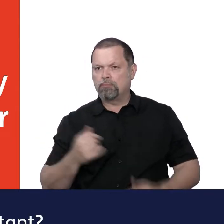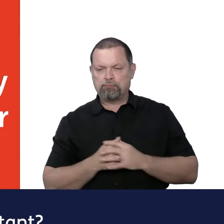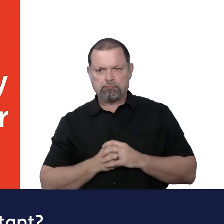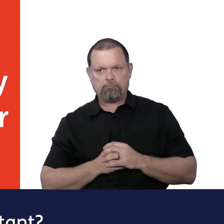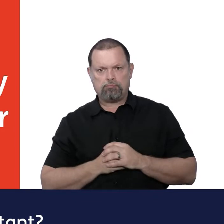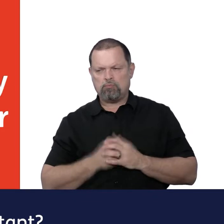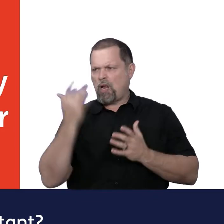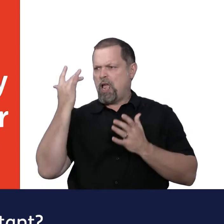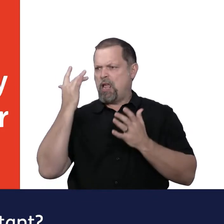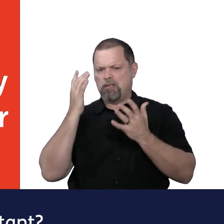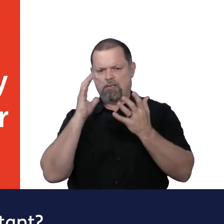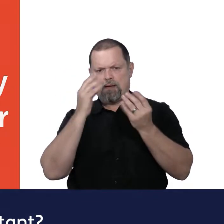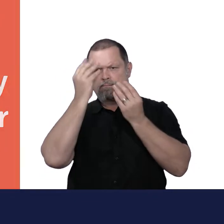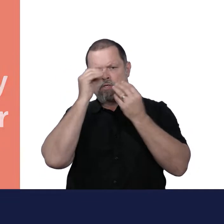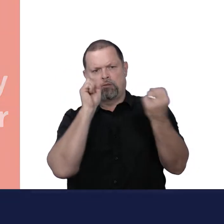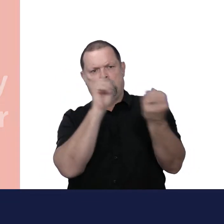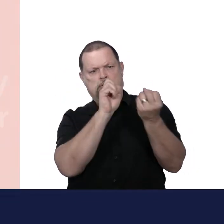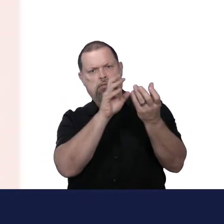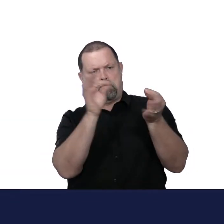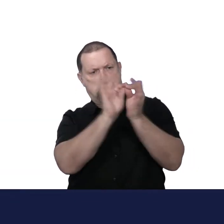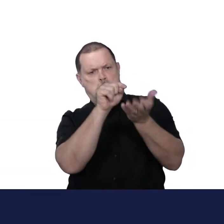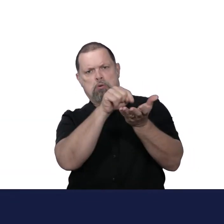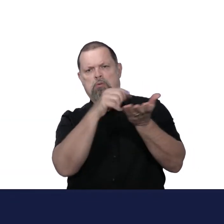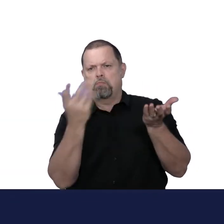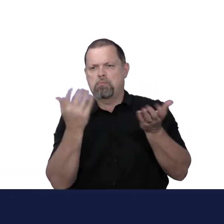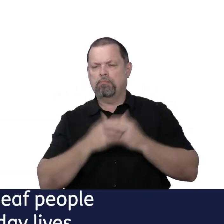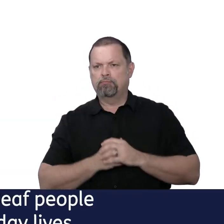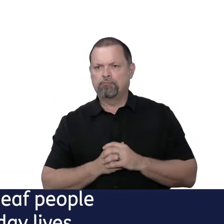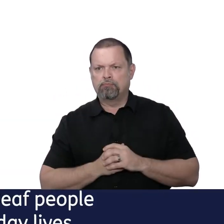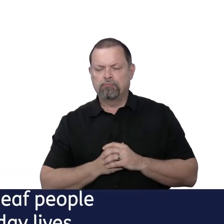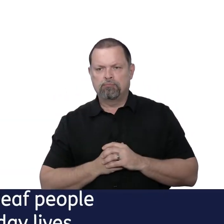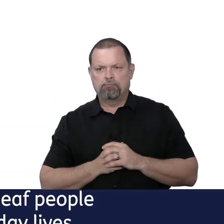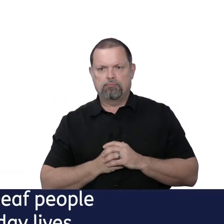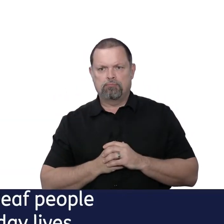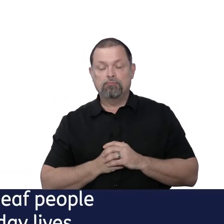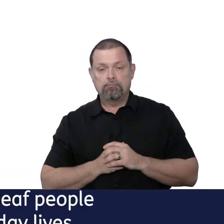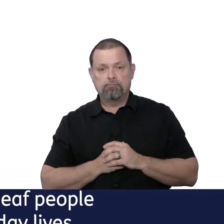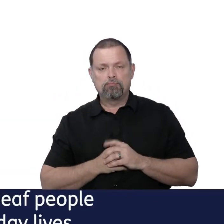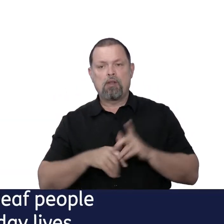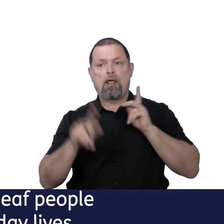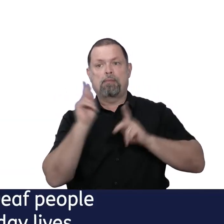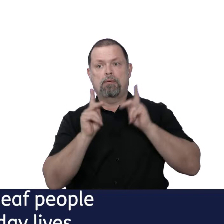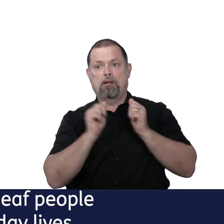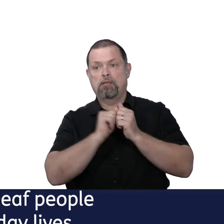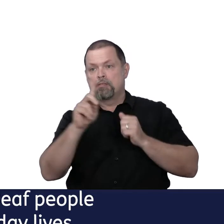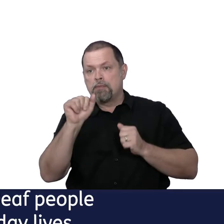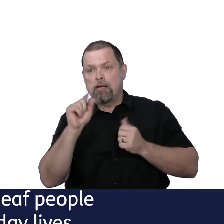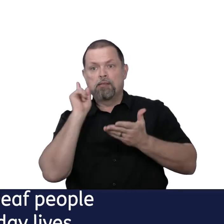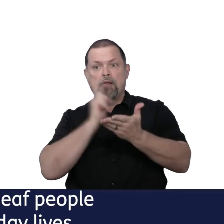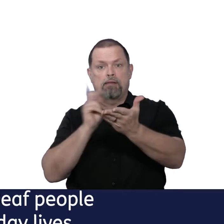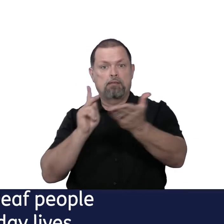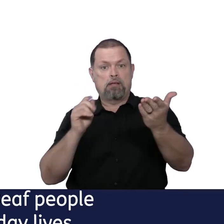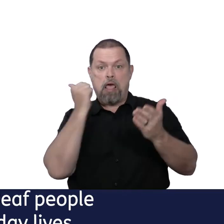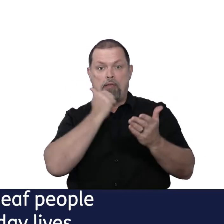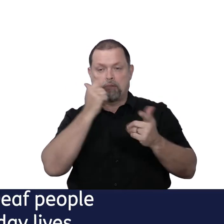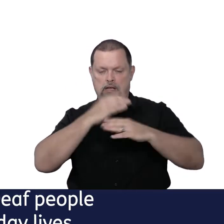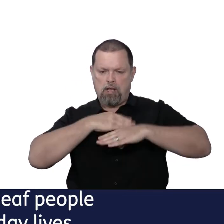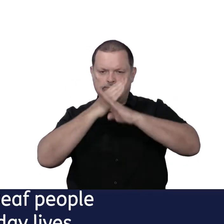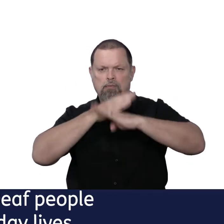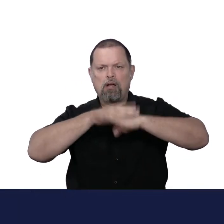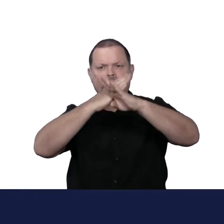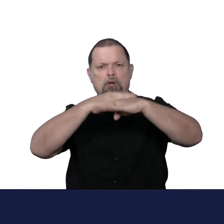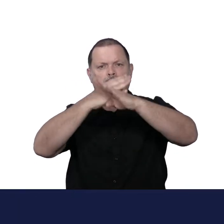this input important? People with disabilities and deaf people face barriers in their